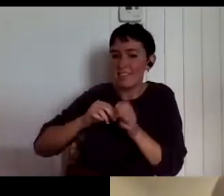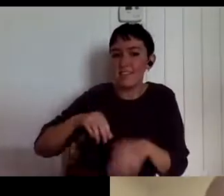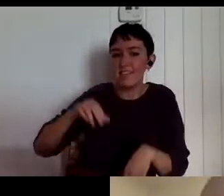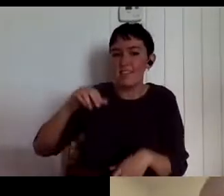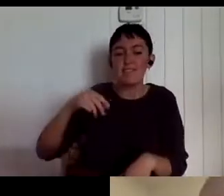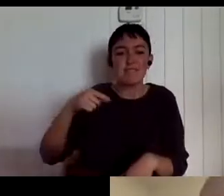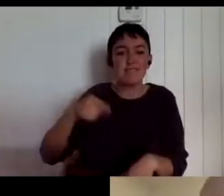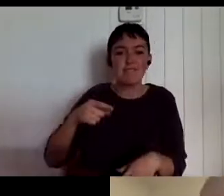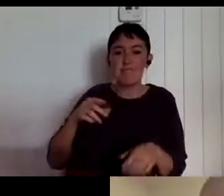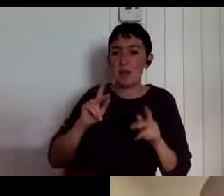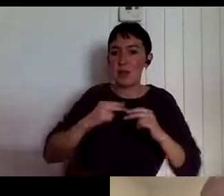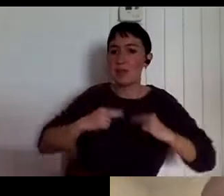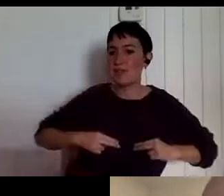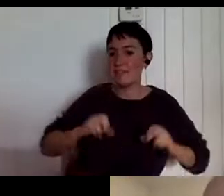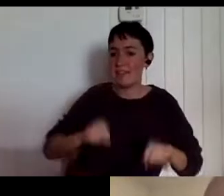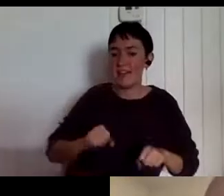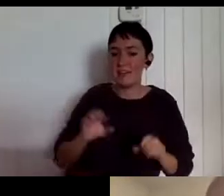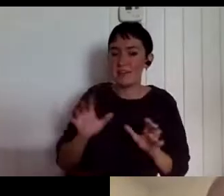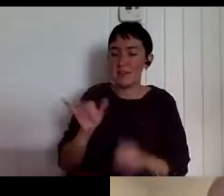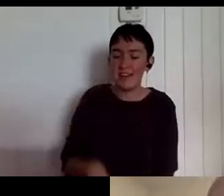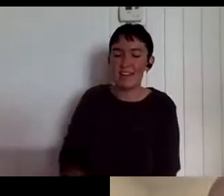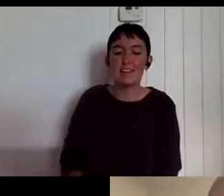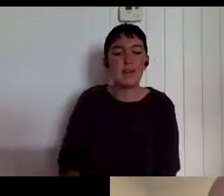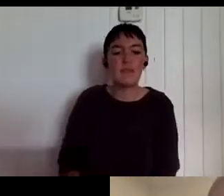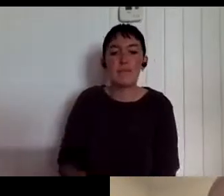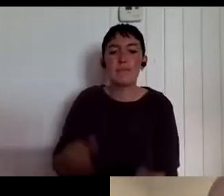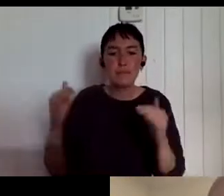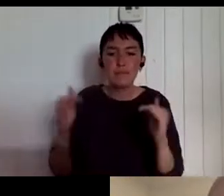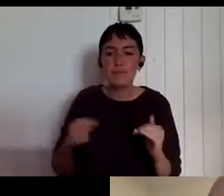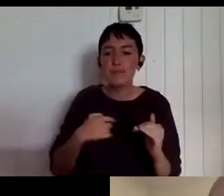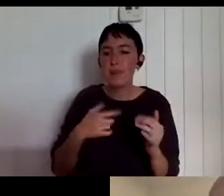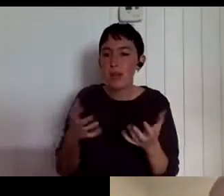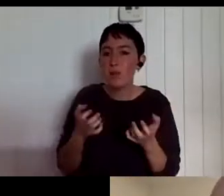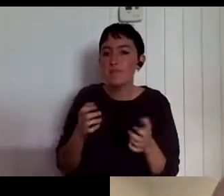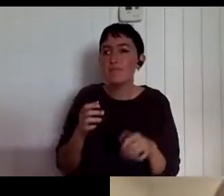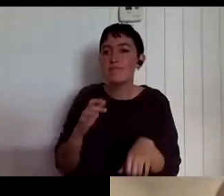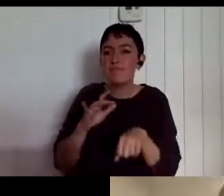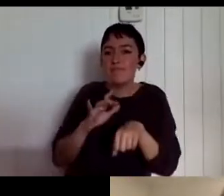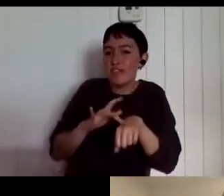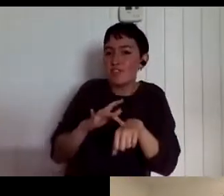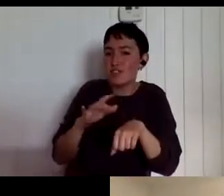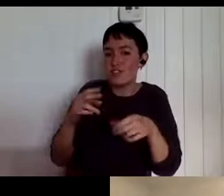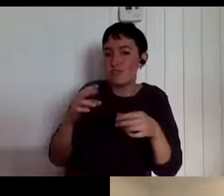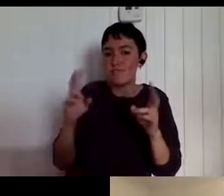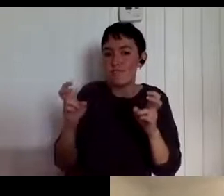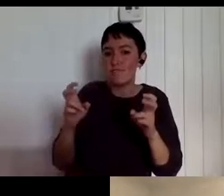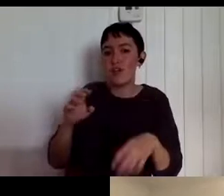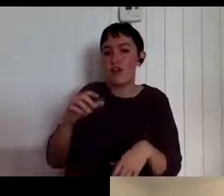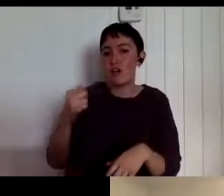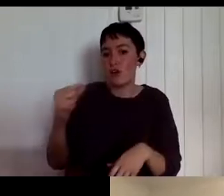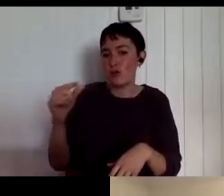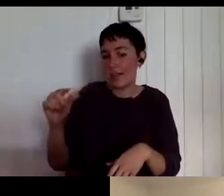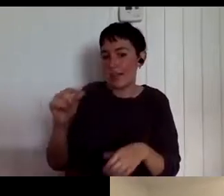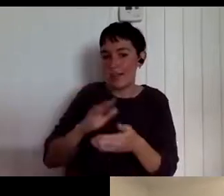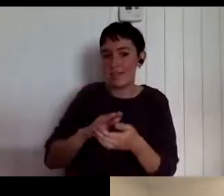Cool. So I want to touch a little bit more on green energy before we wrap up. And we don't have time to get